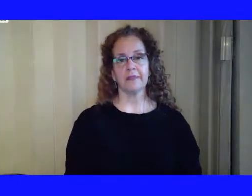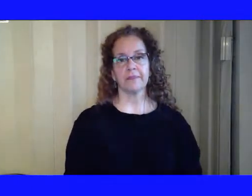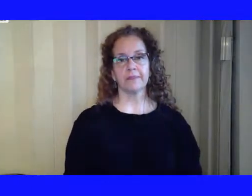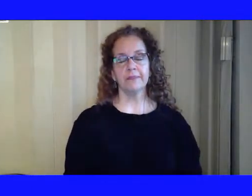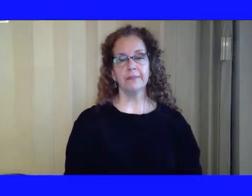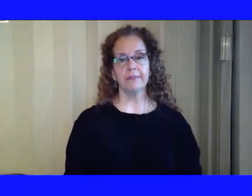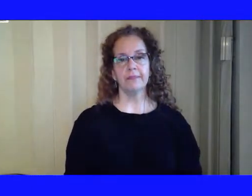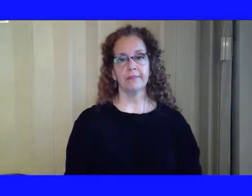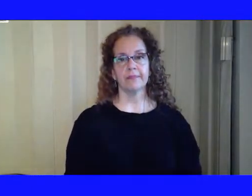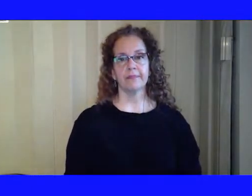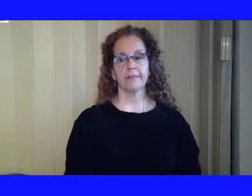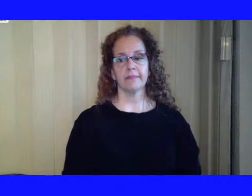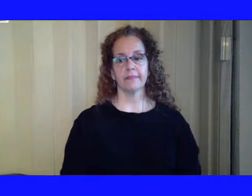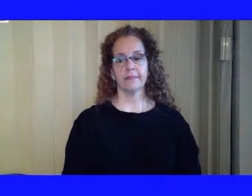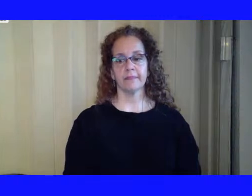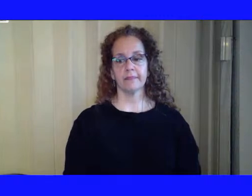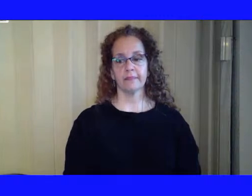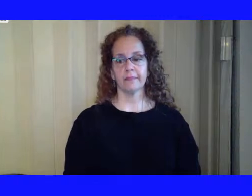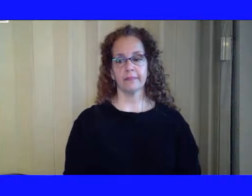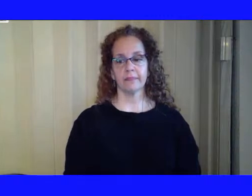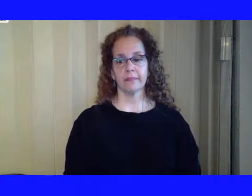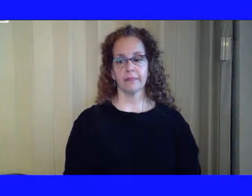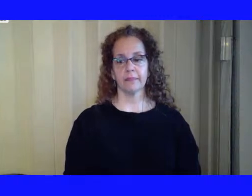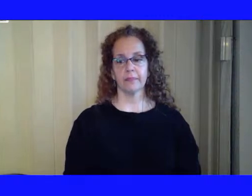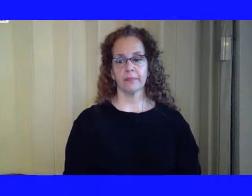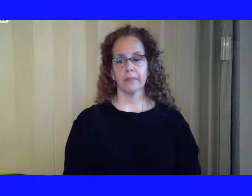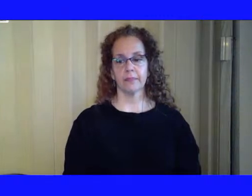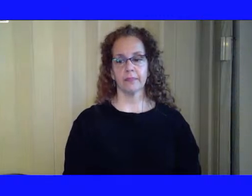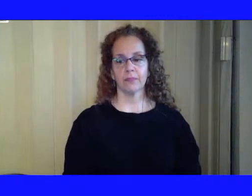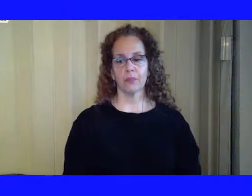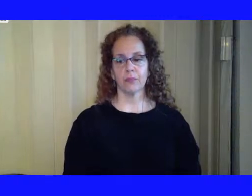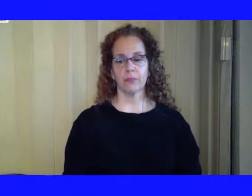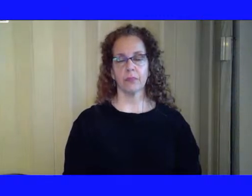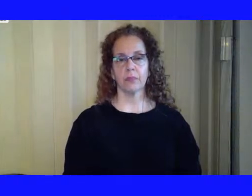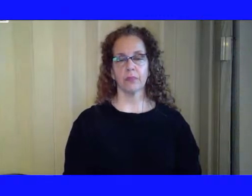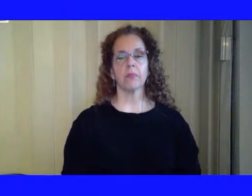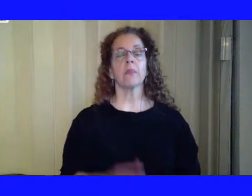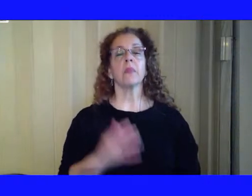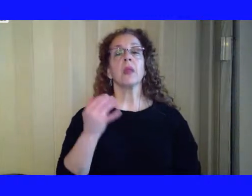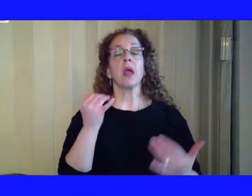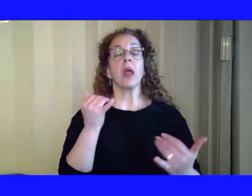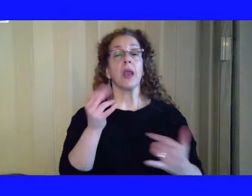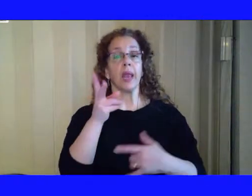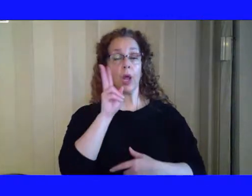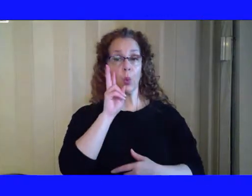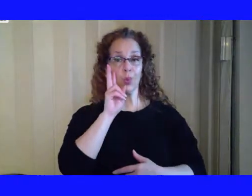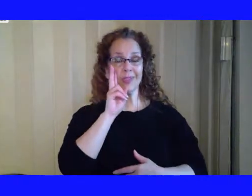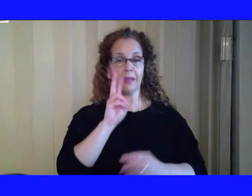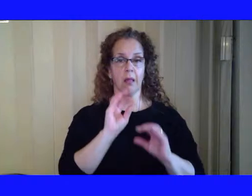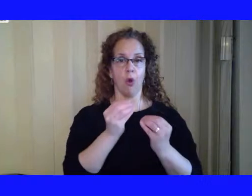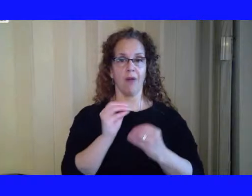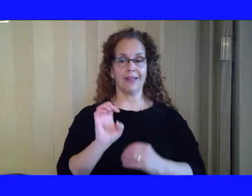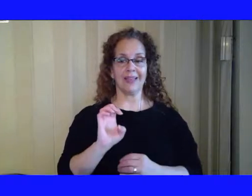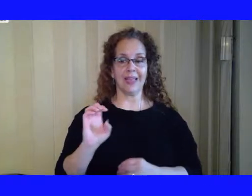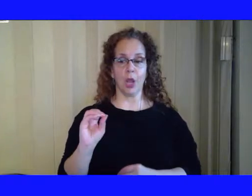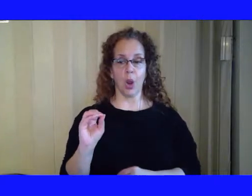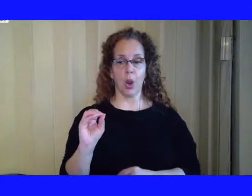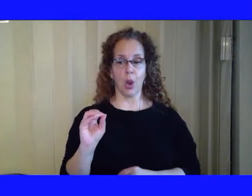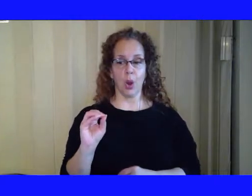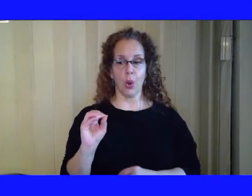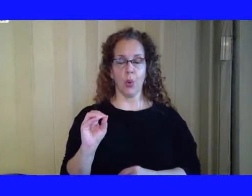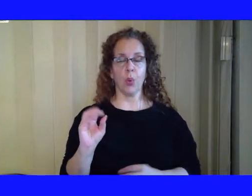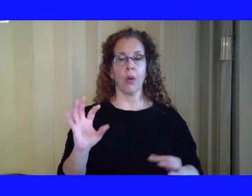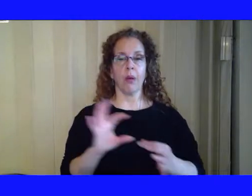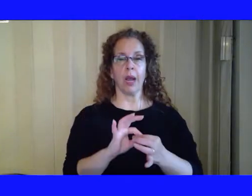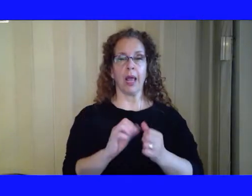that the OP was revised to include that third category of finding because we felt that